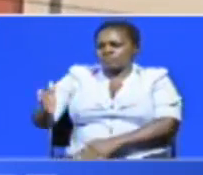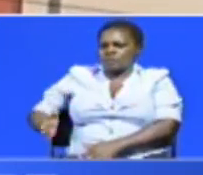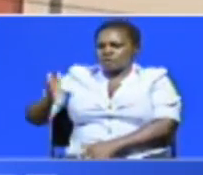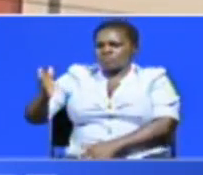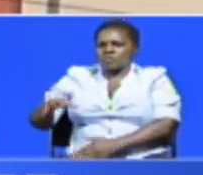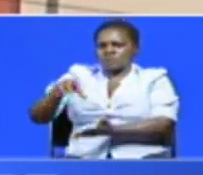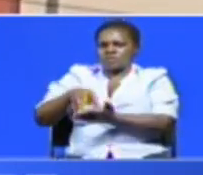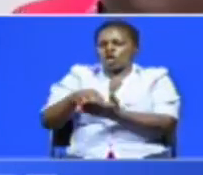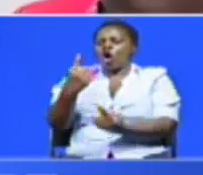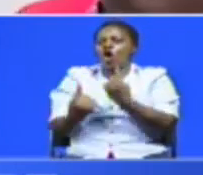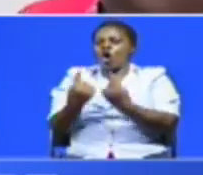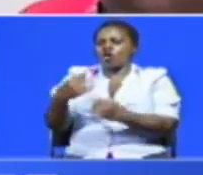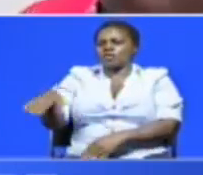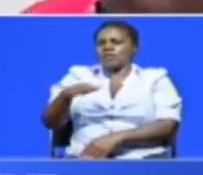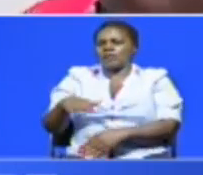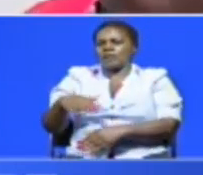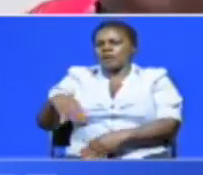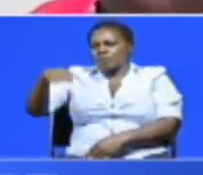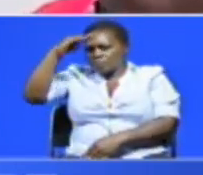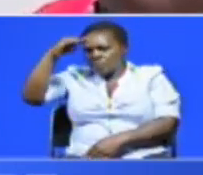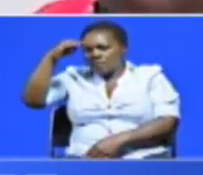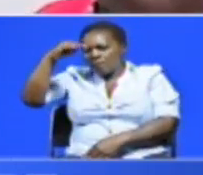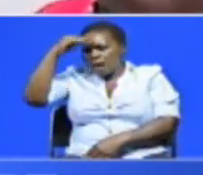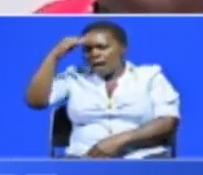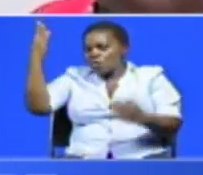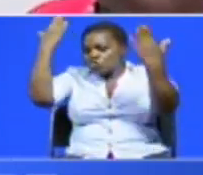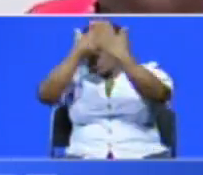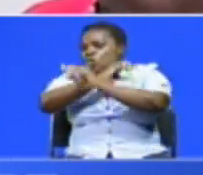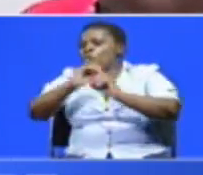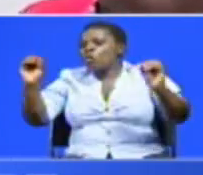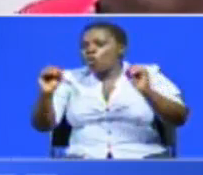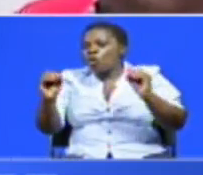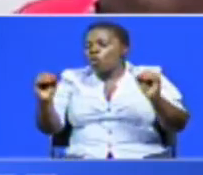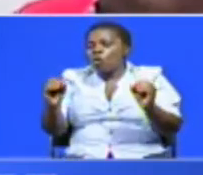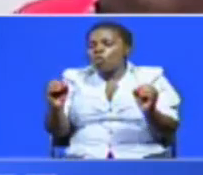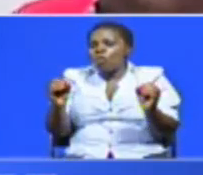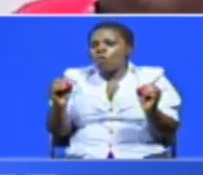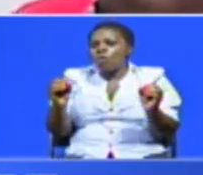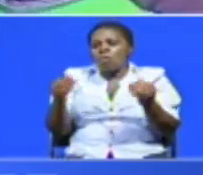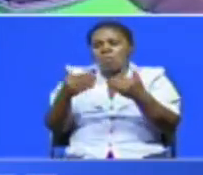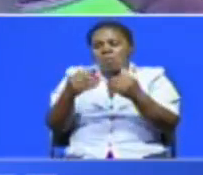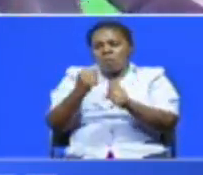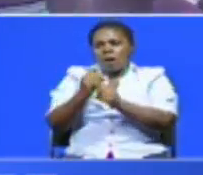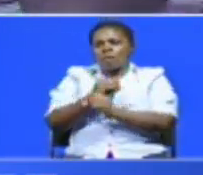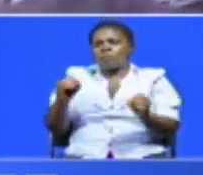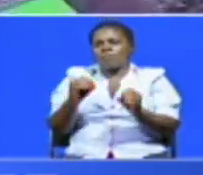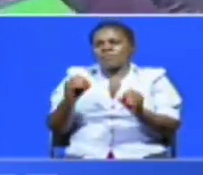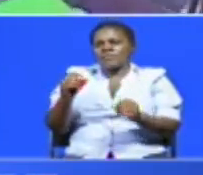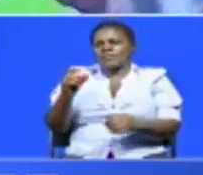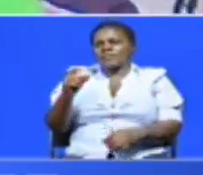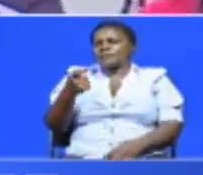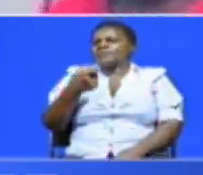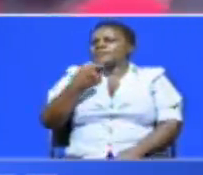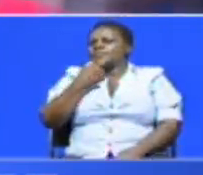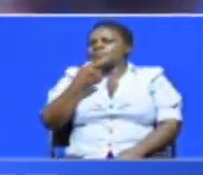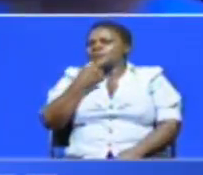Station as hotspots. No nightclubs shall operate. And in Nyanza,